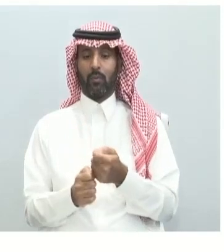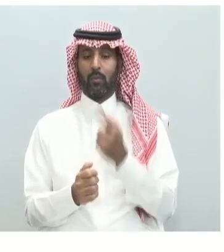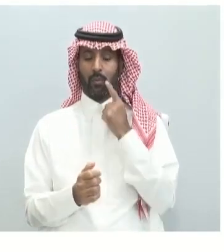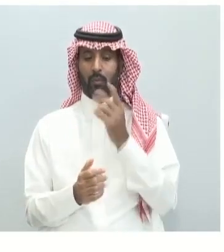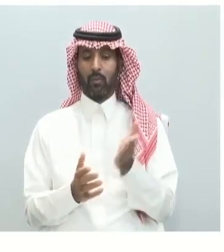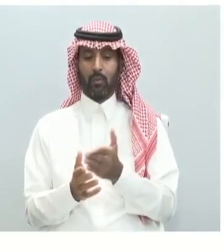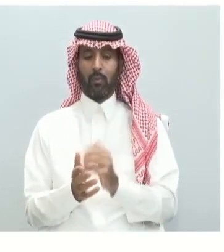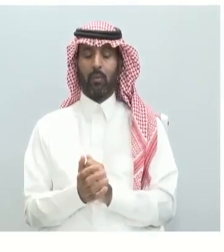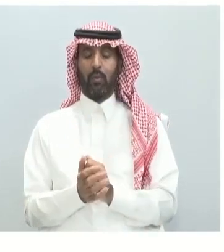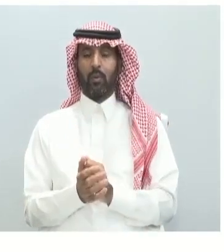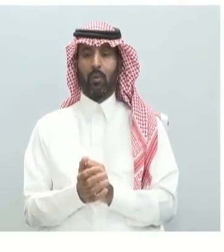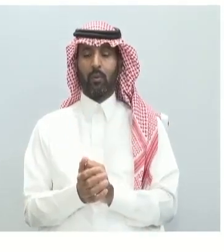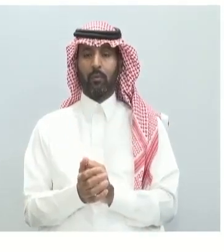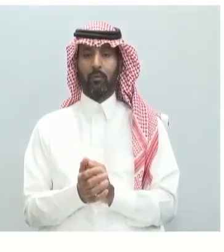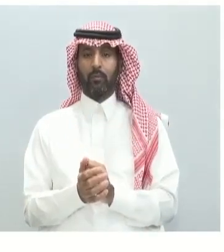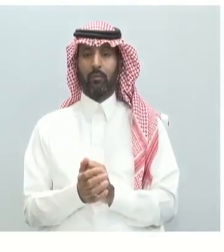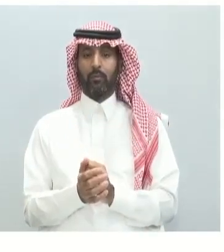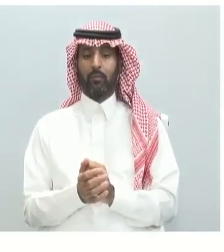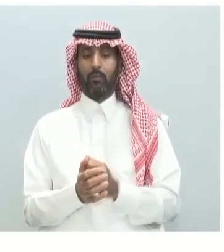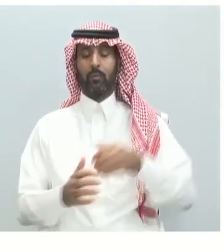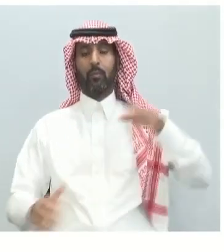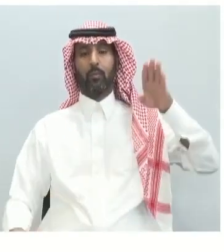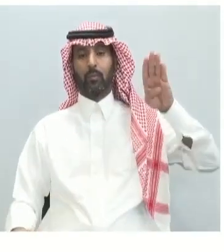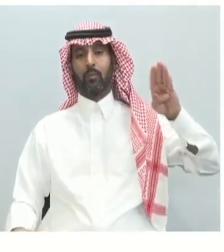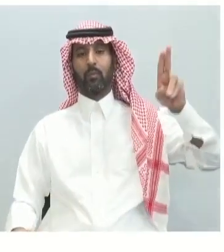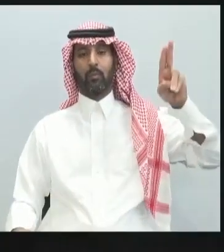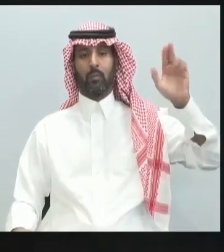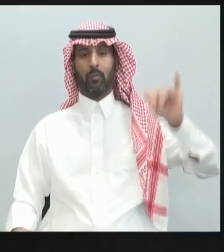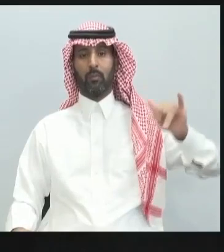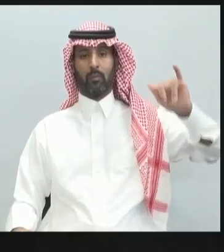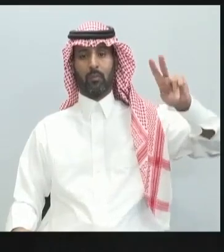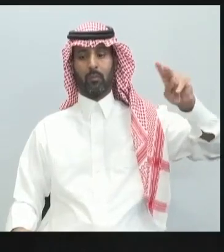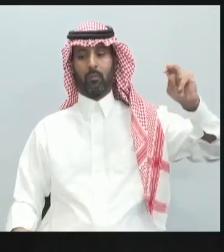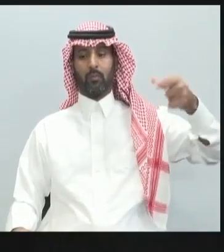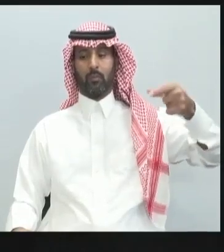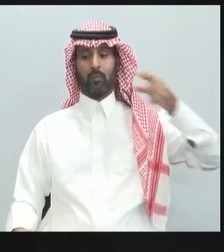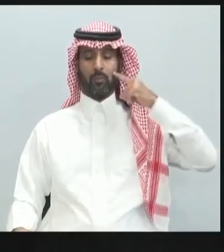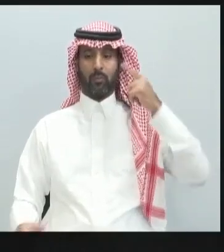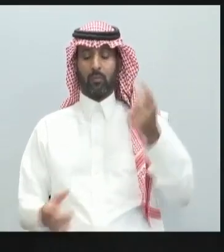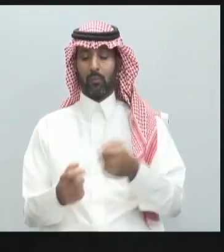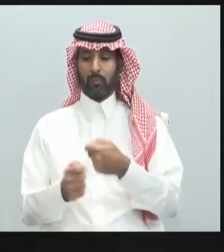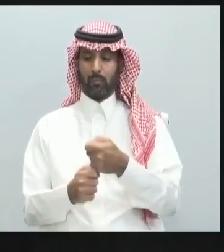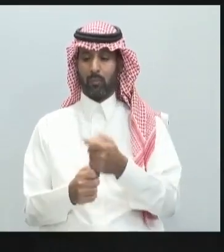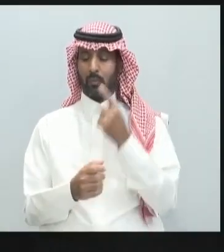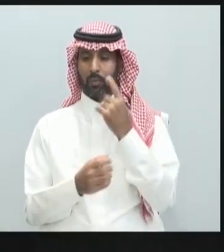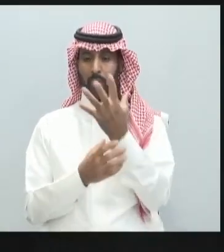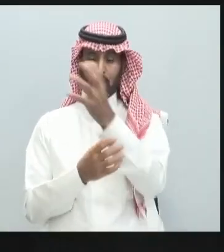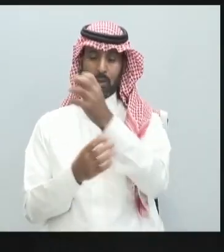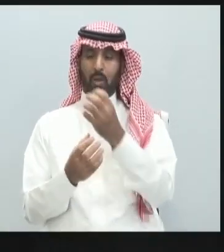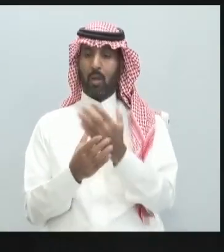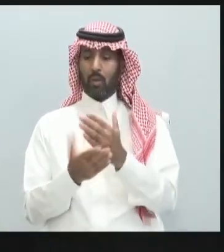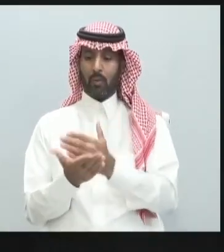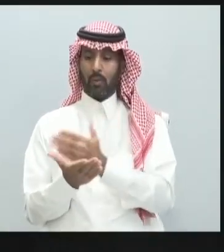grown. Buying locally grown. What do you mean locally grown? Yes, it means the vegetables that are grown